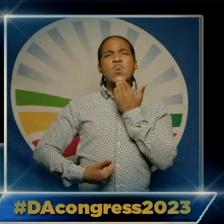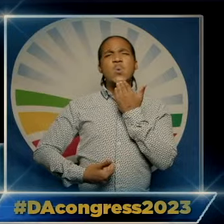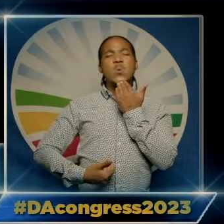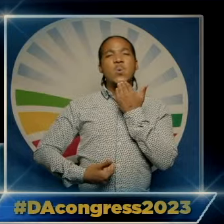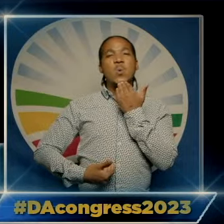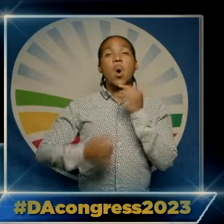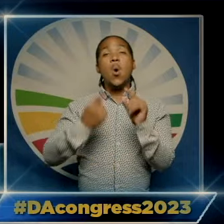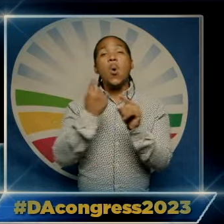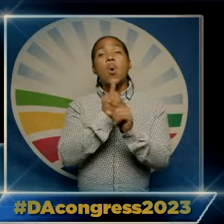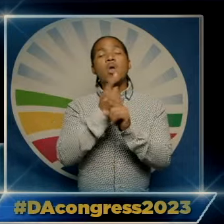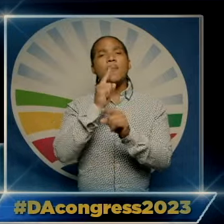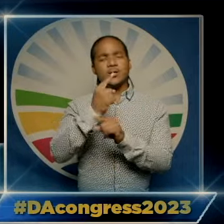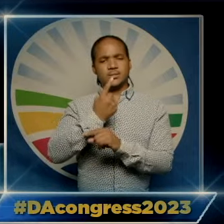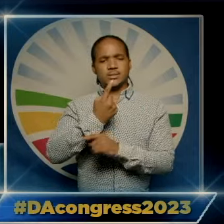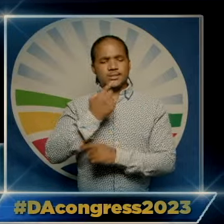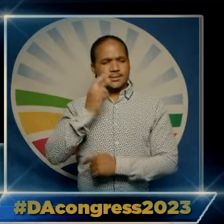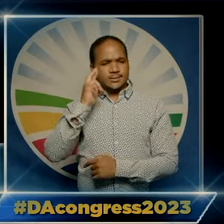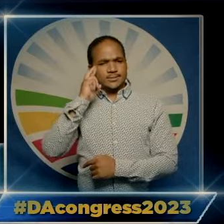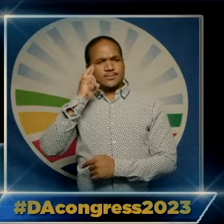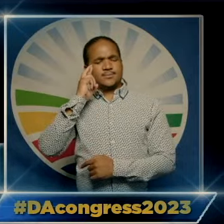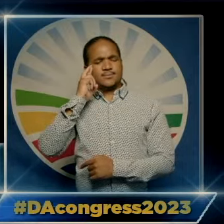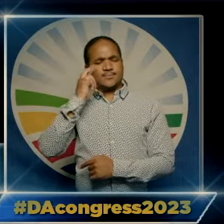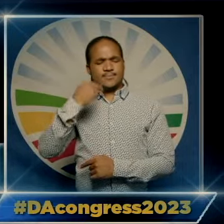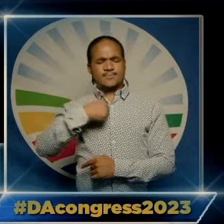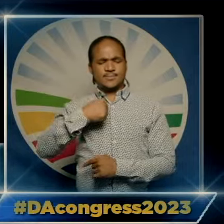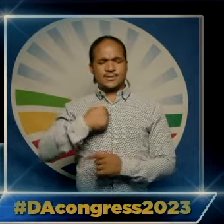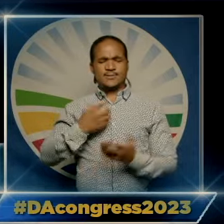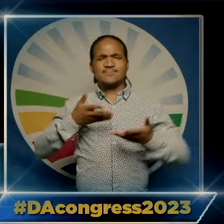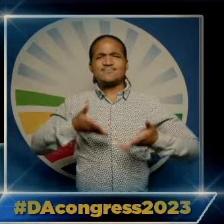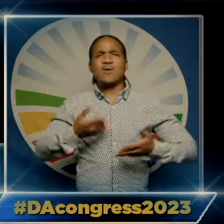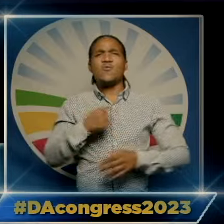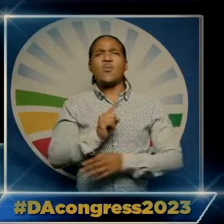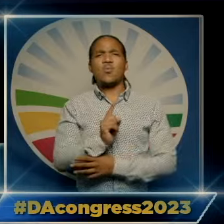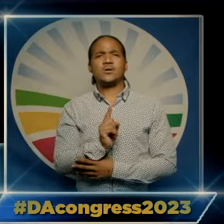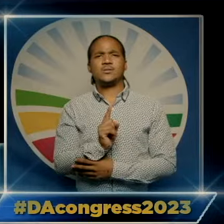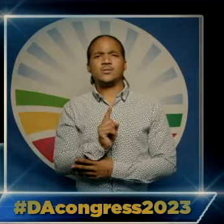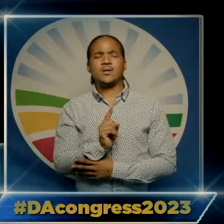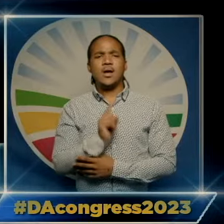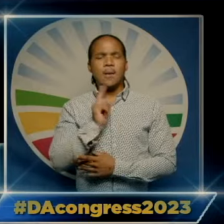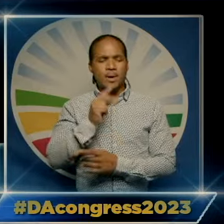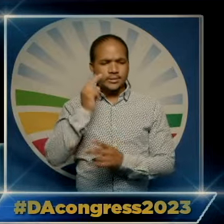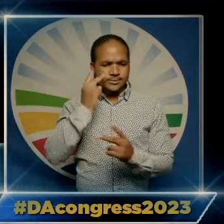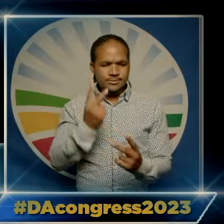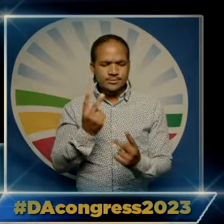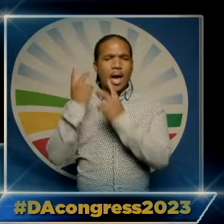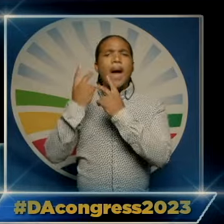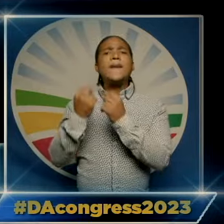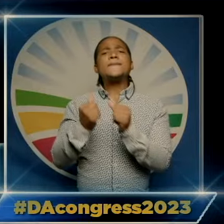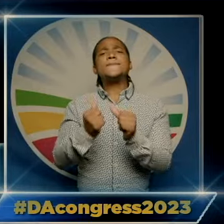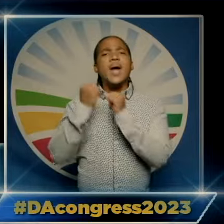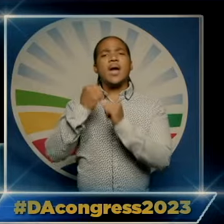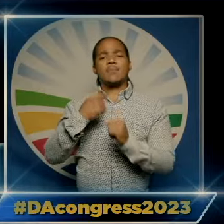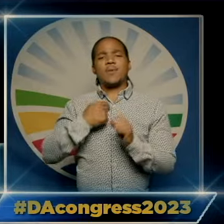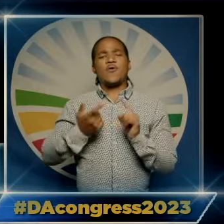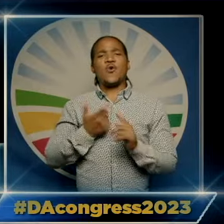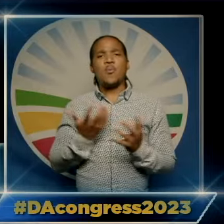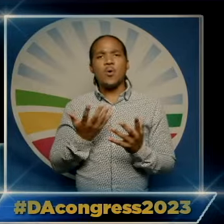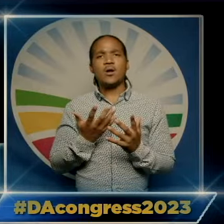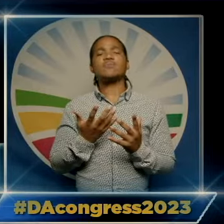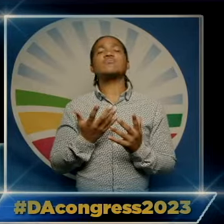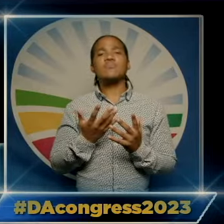must remind ourselves, what do we stand for? We must go back to our roots and let us